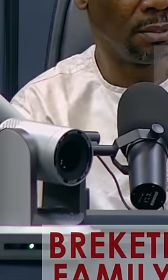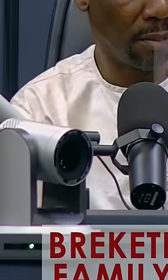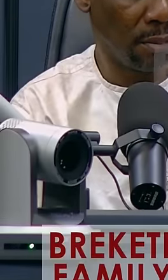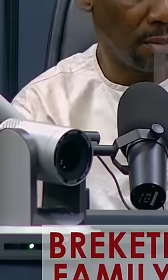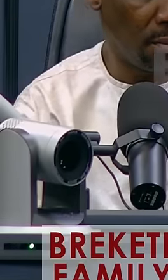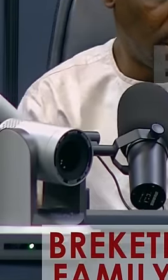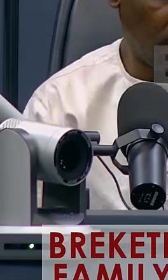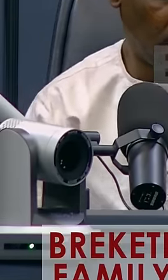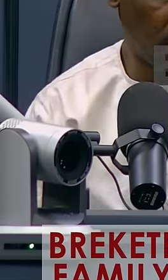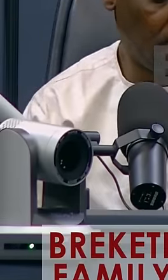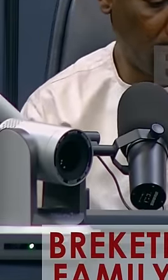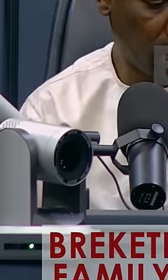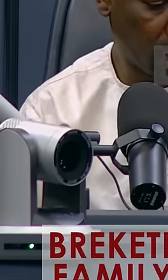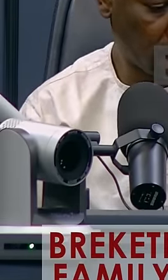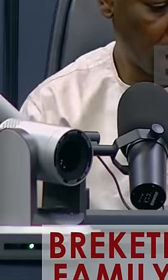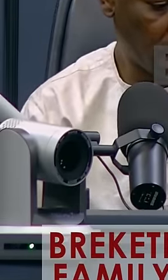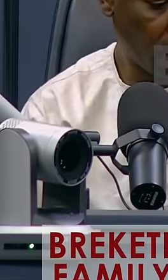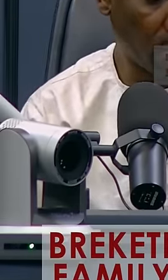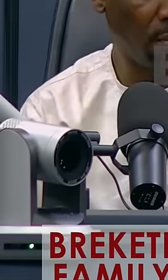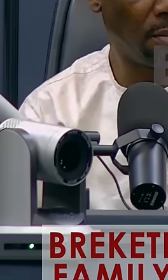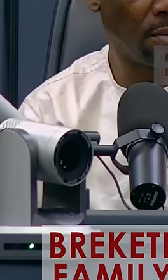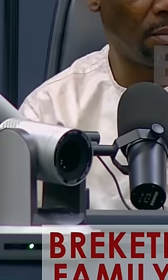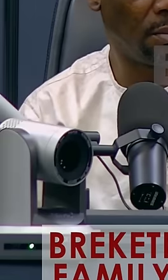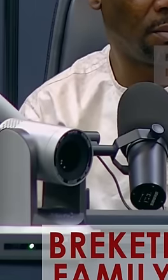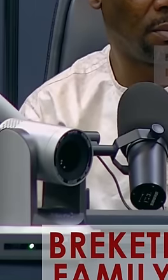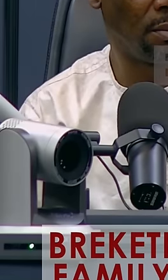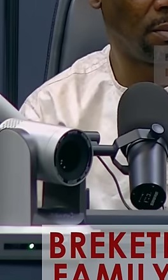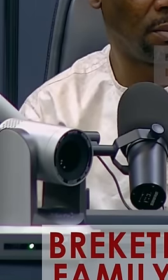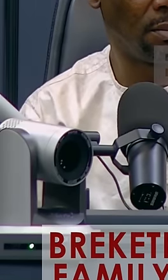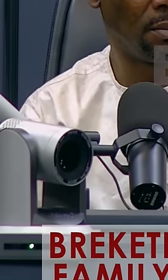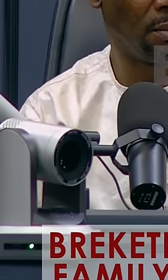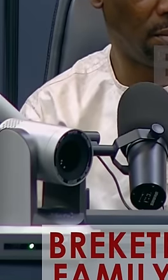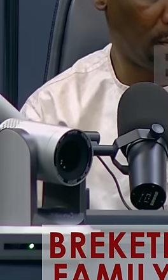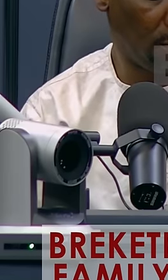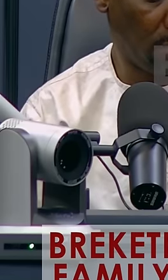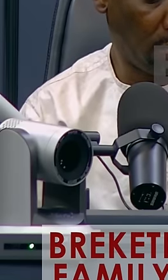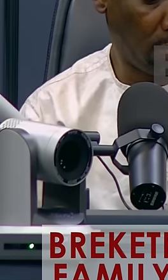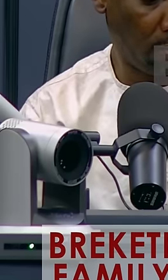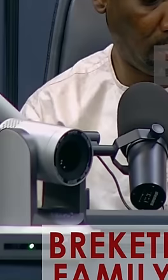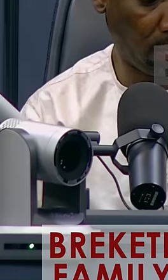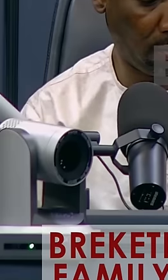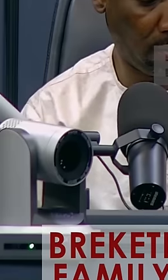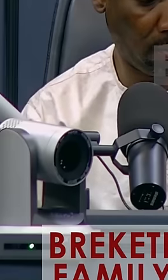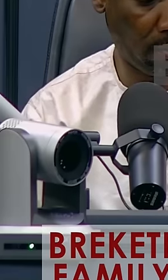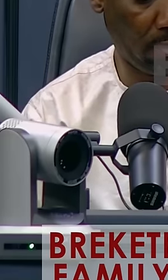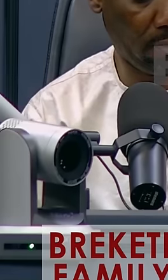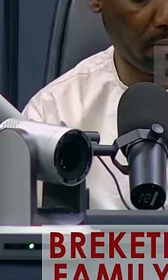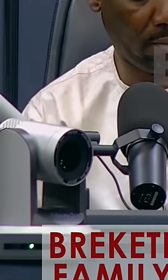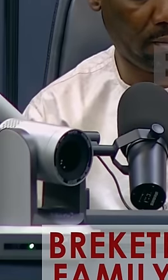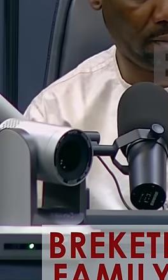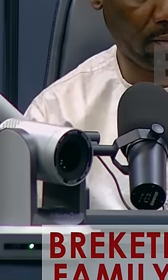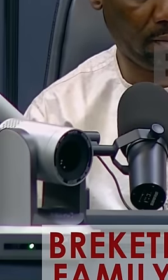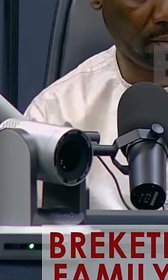problem. In the U.S., as many as 15% of adults have chronic kidney